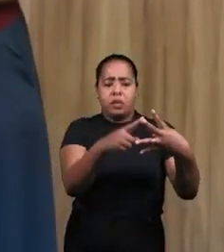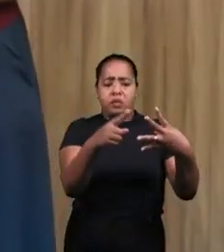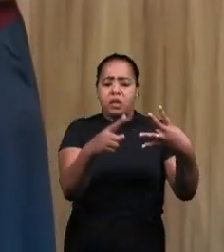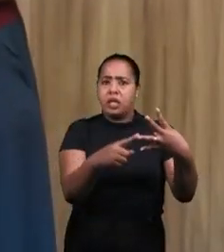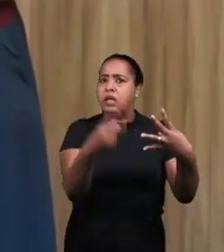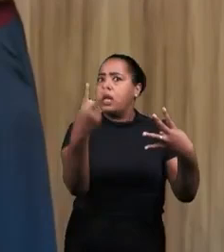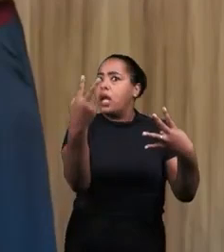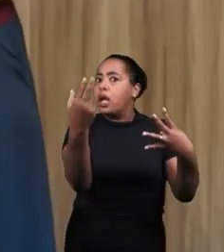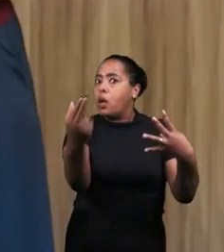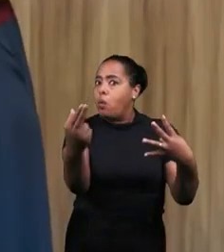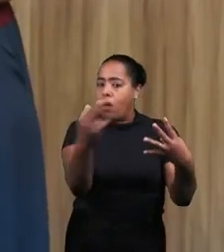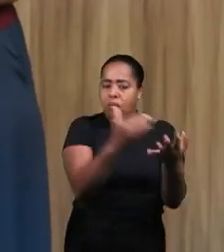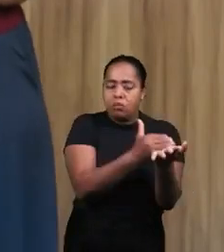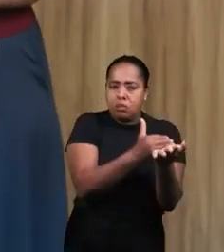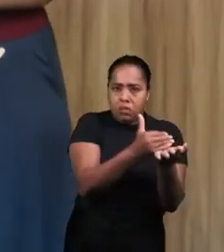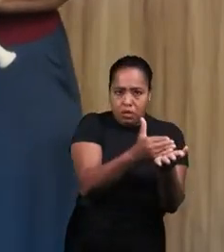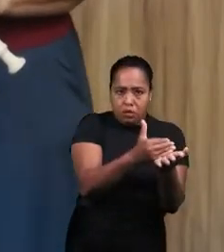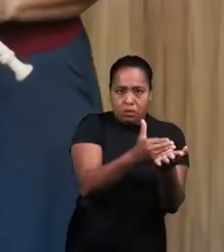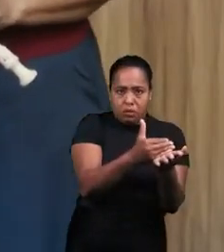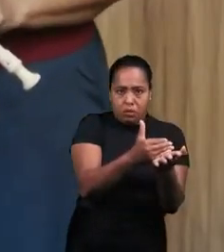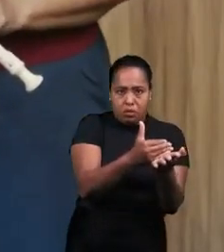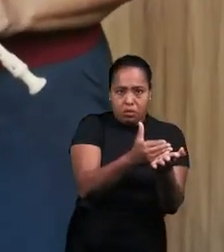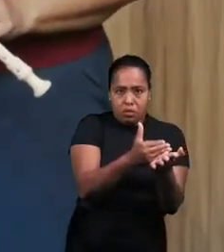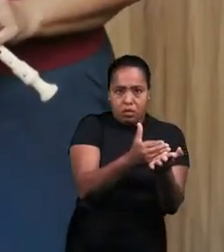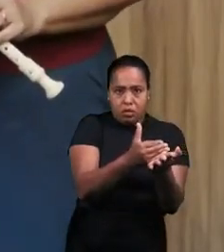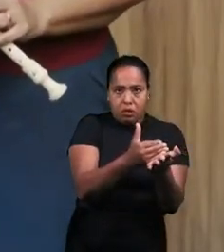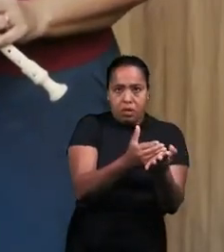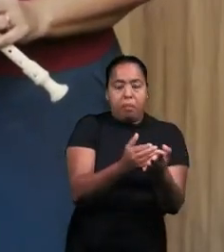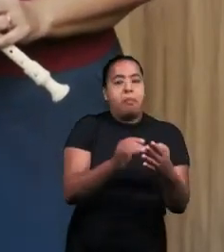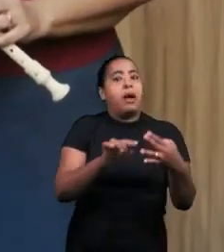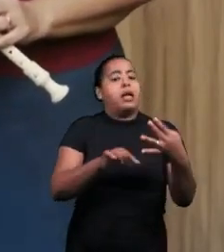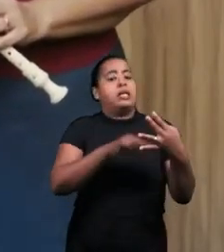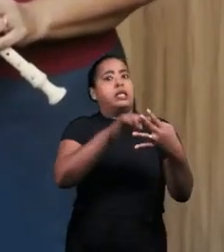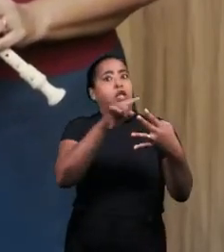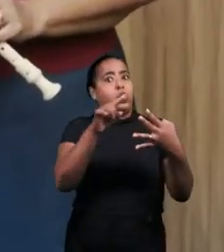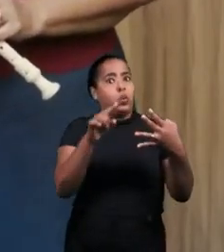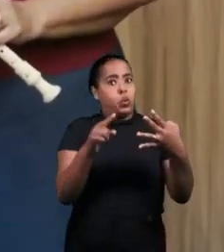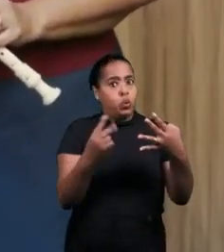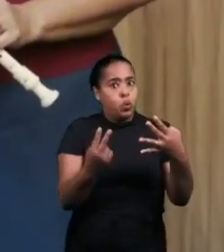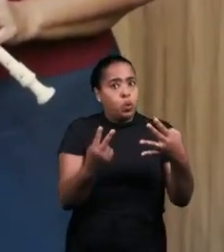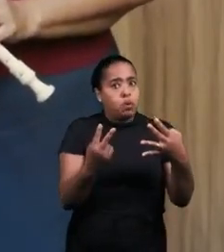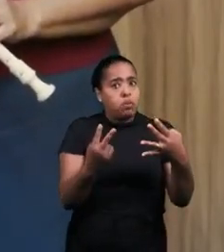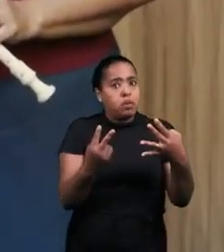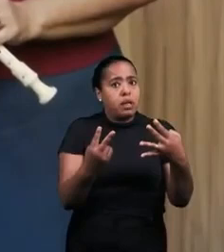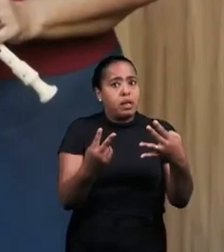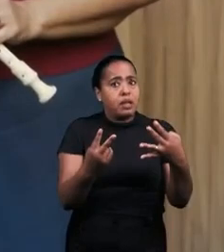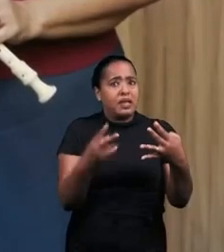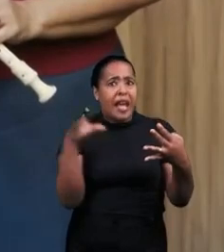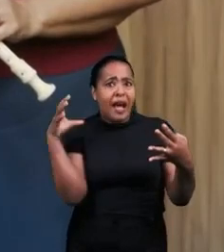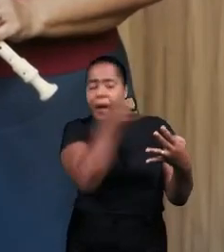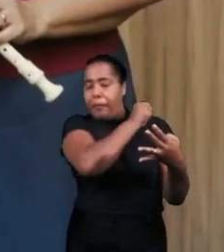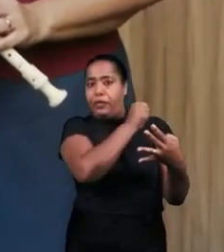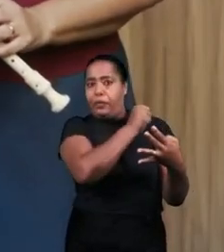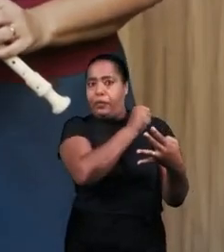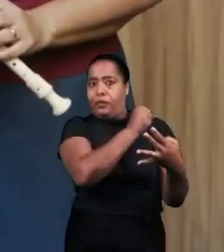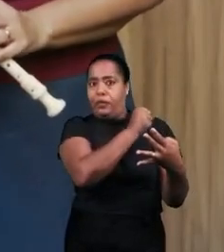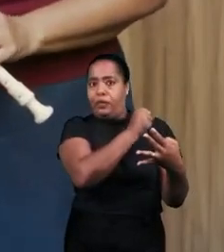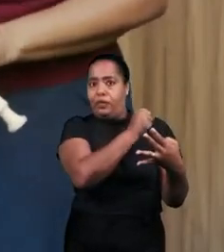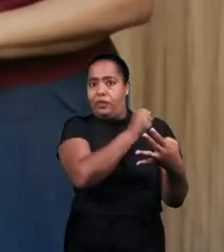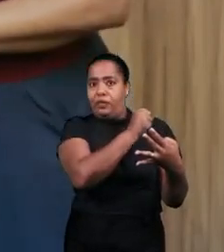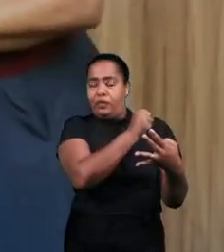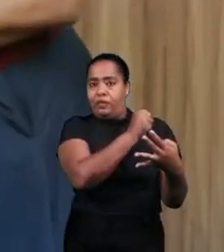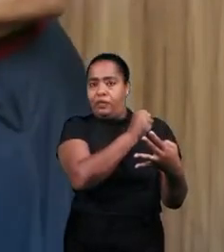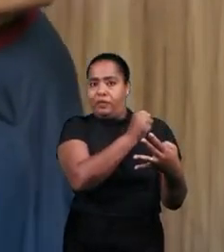introduction. So we're going to have two parts that will be played faster. It's the 16th